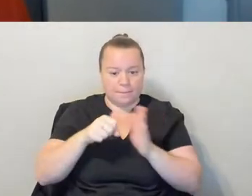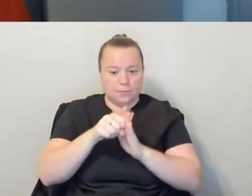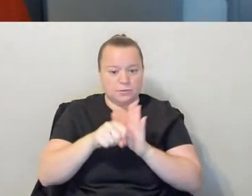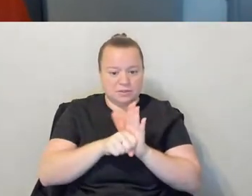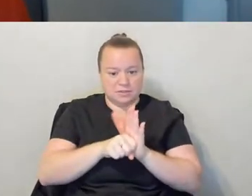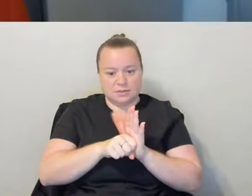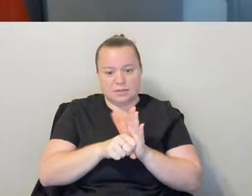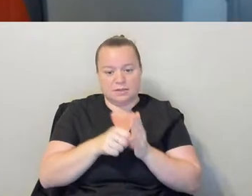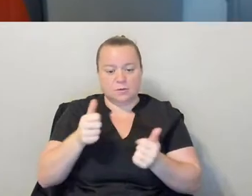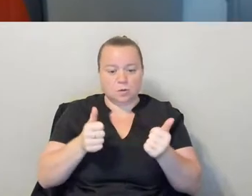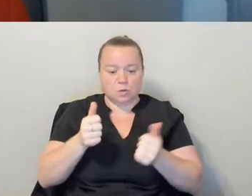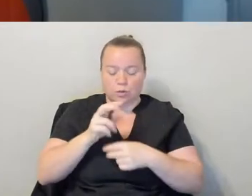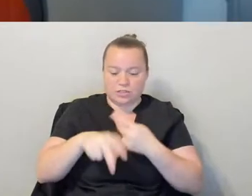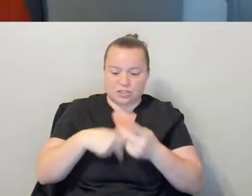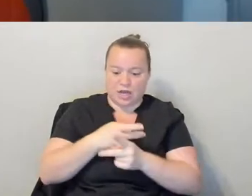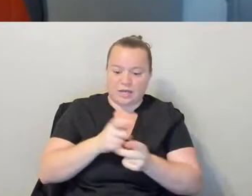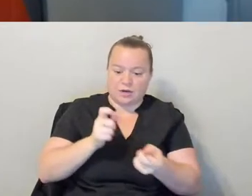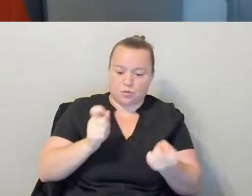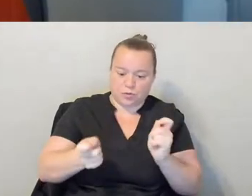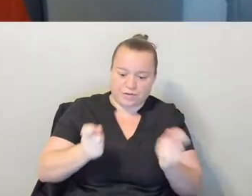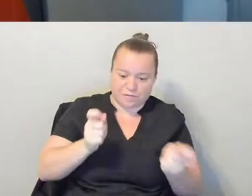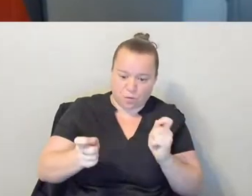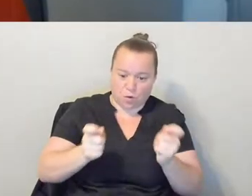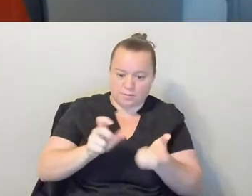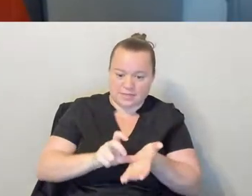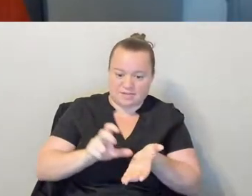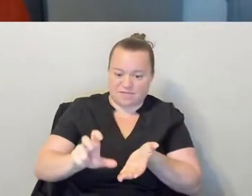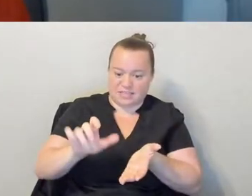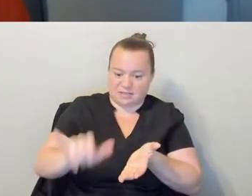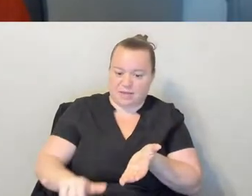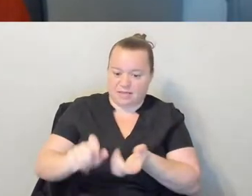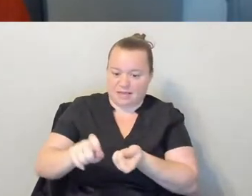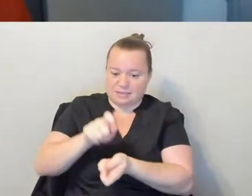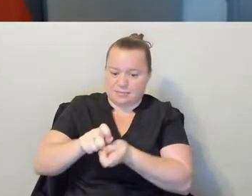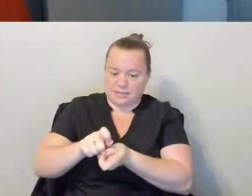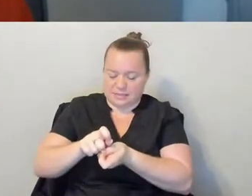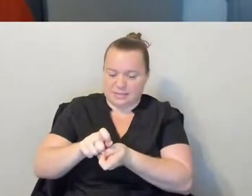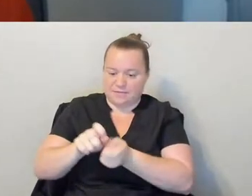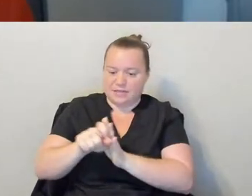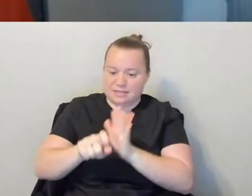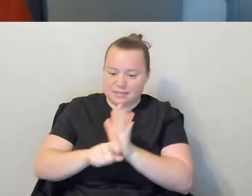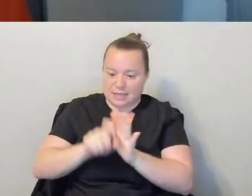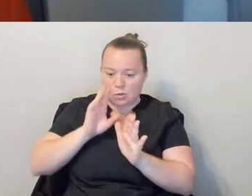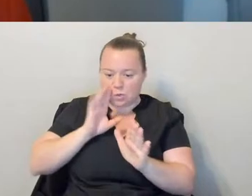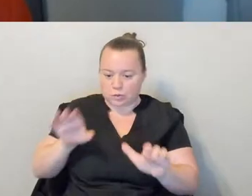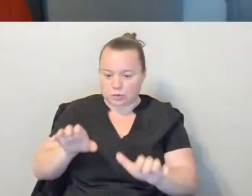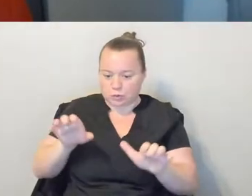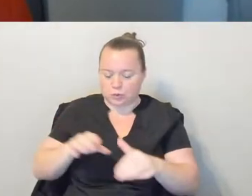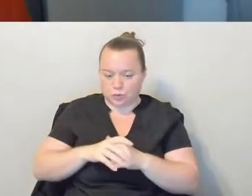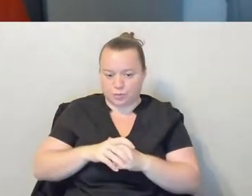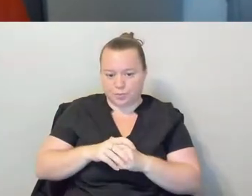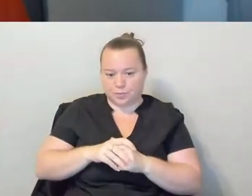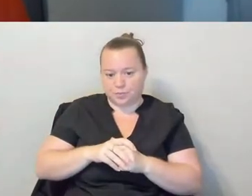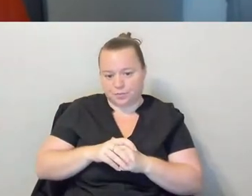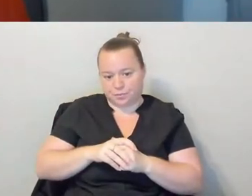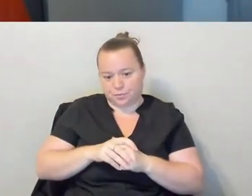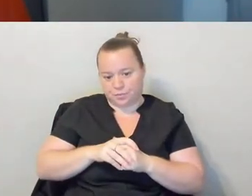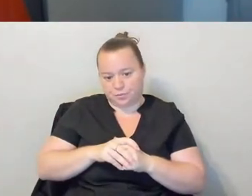of reforms and investments that member state will do, which are the objectives for